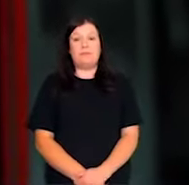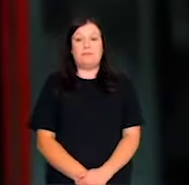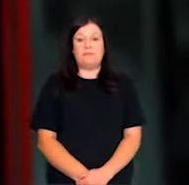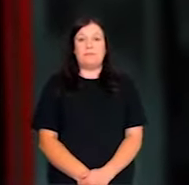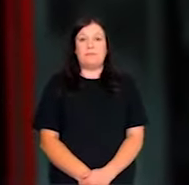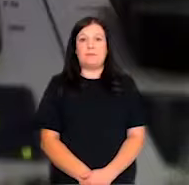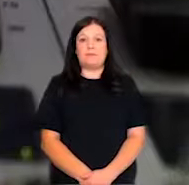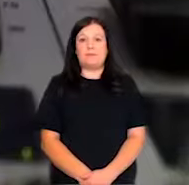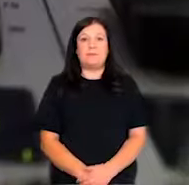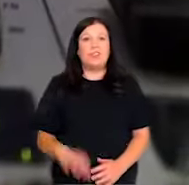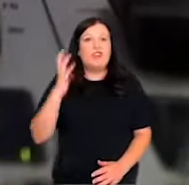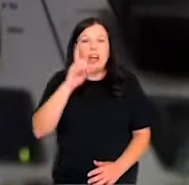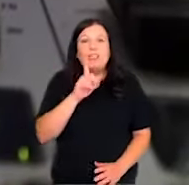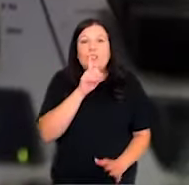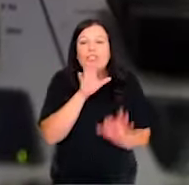Radio.